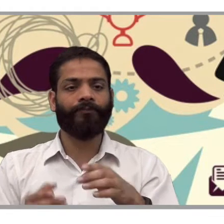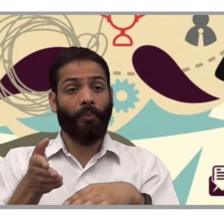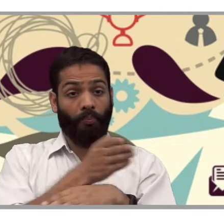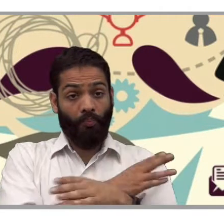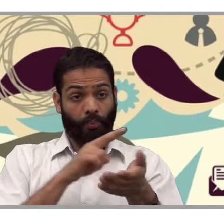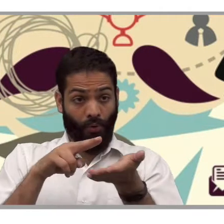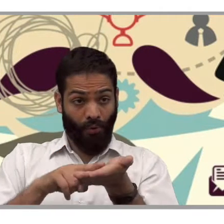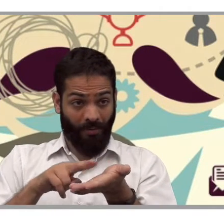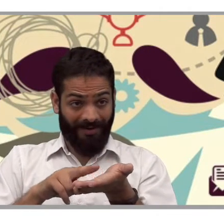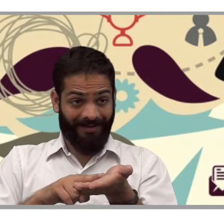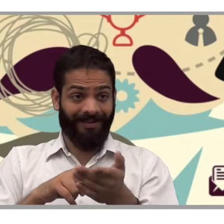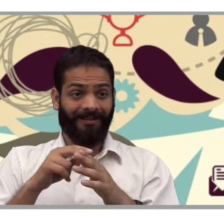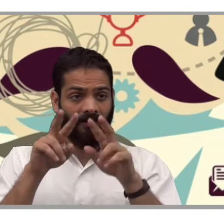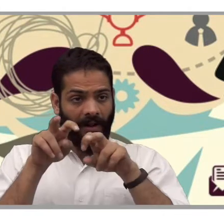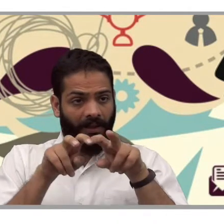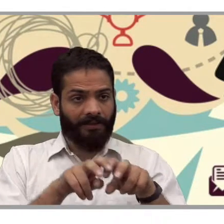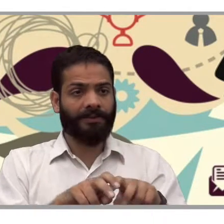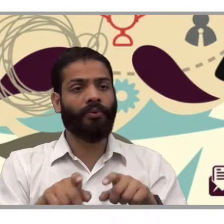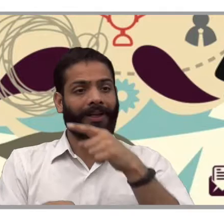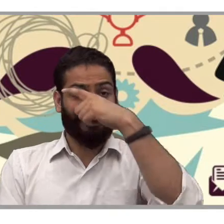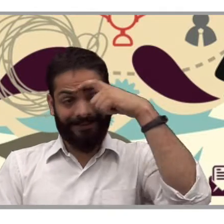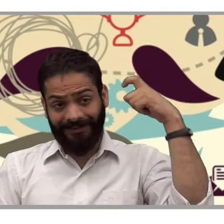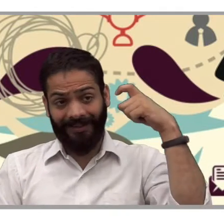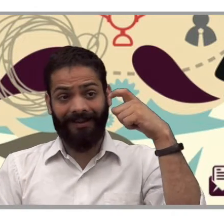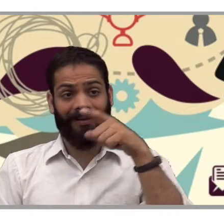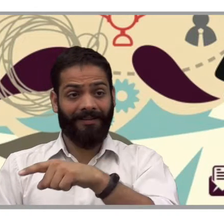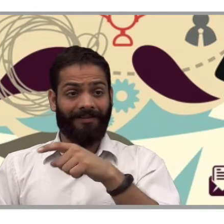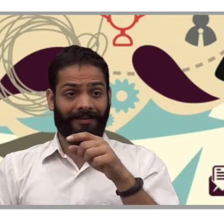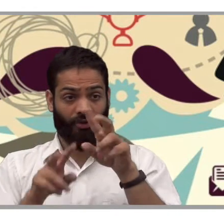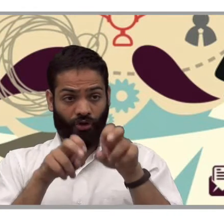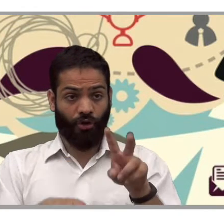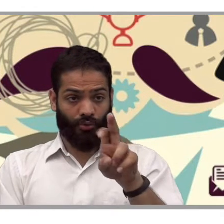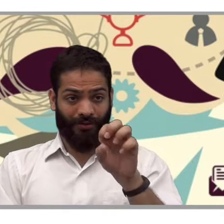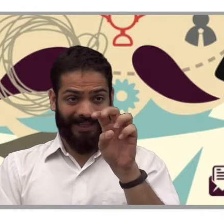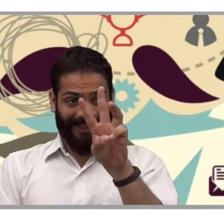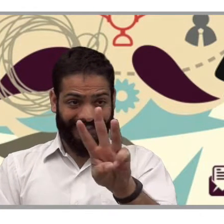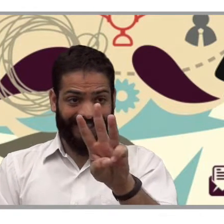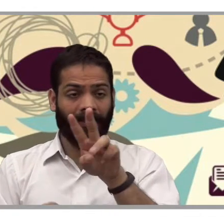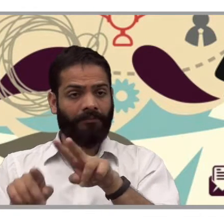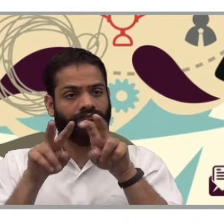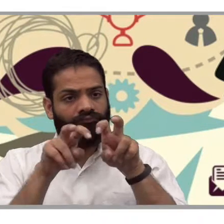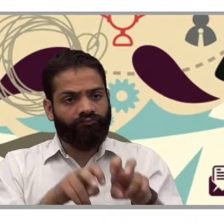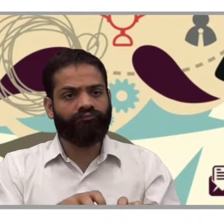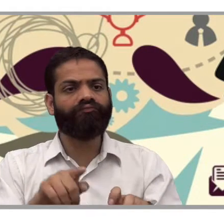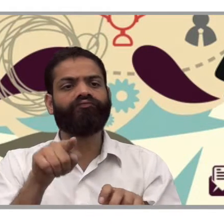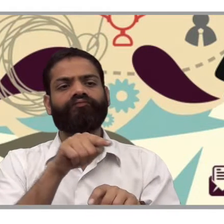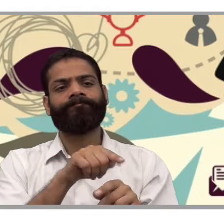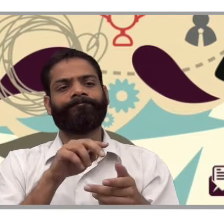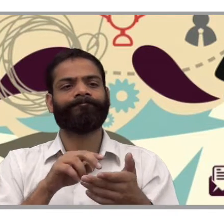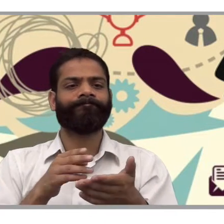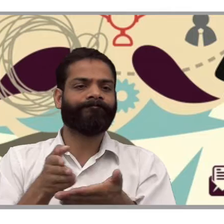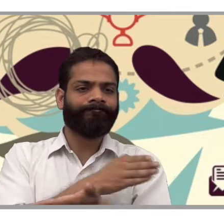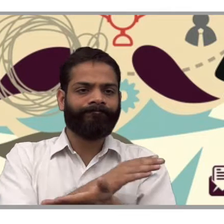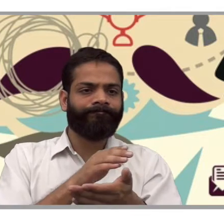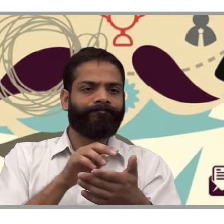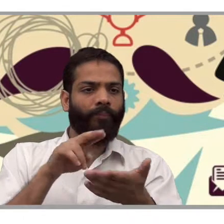1985, Boss 1998 favored that a fixation on the verb is determined by the spatial thematic